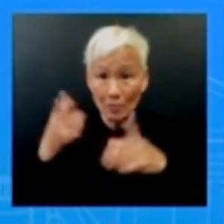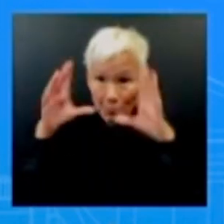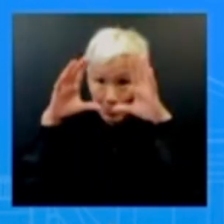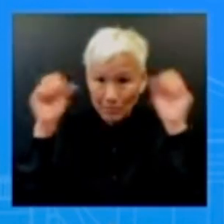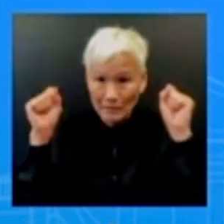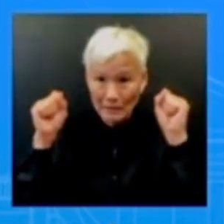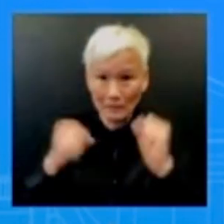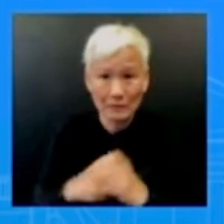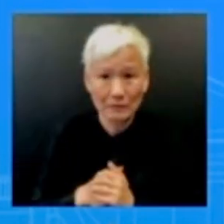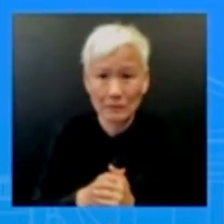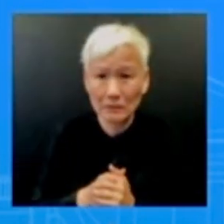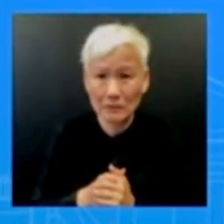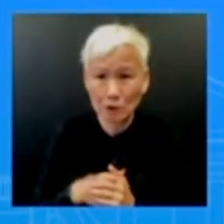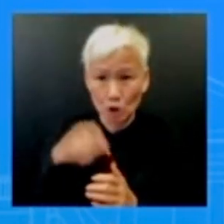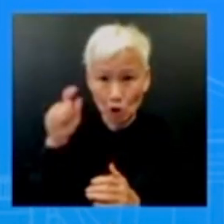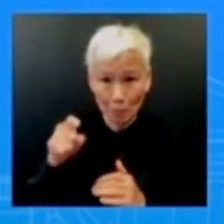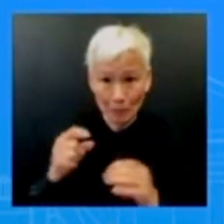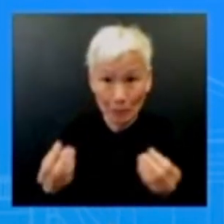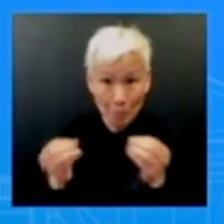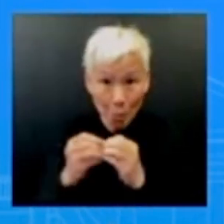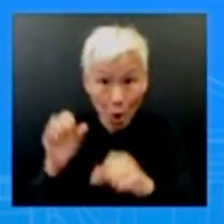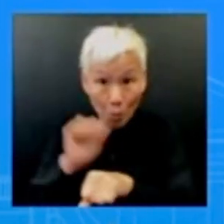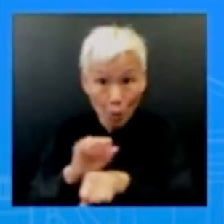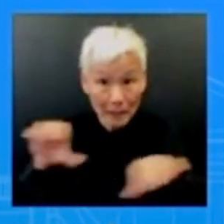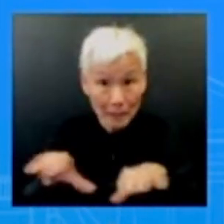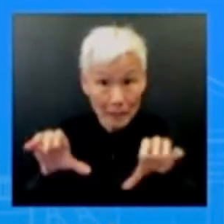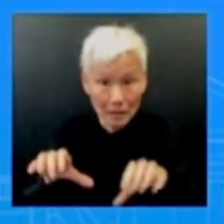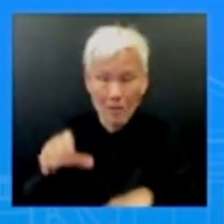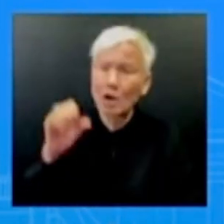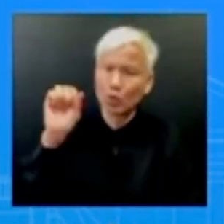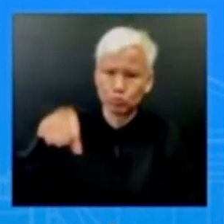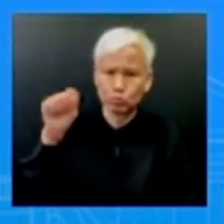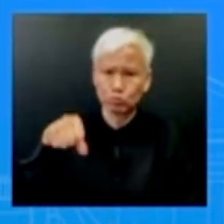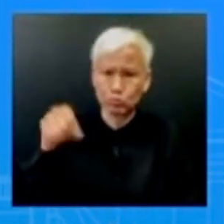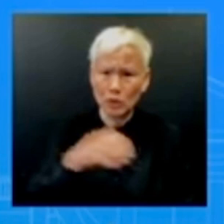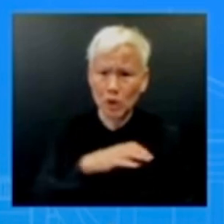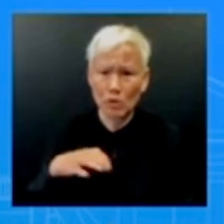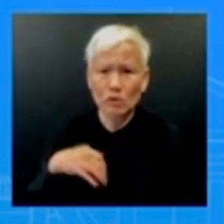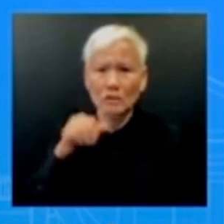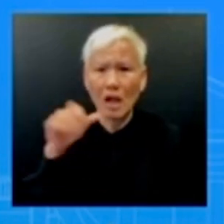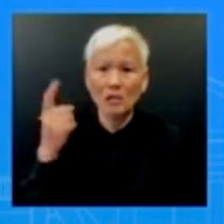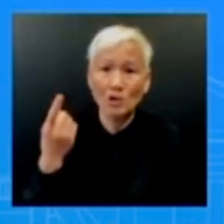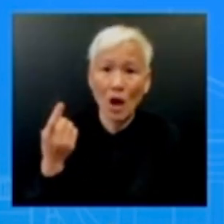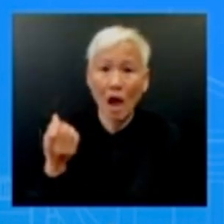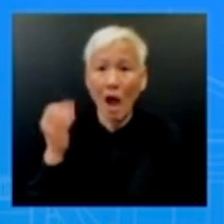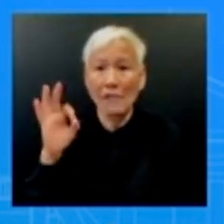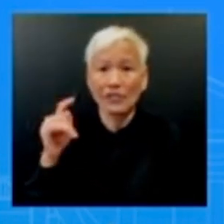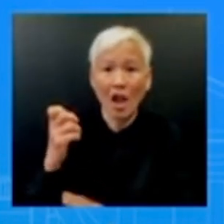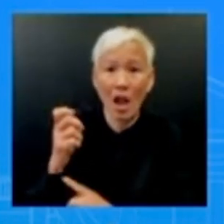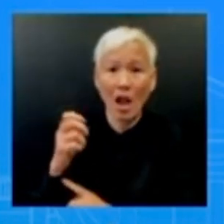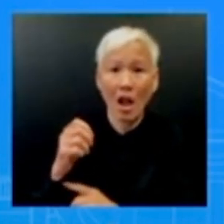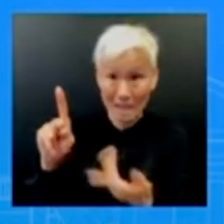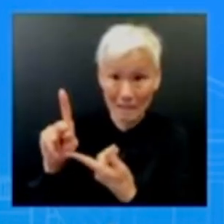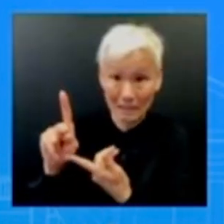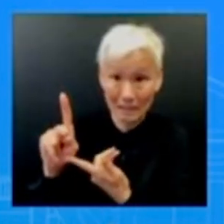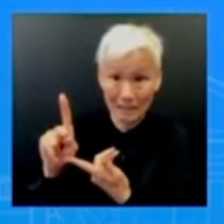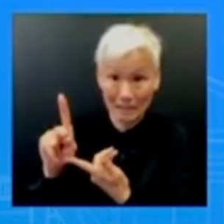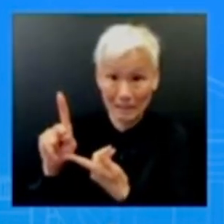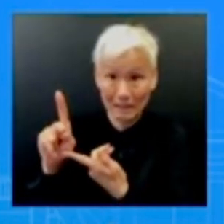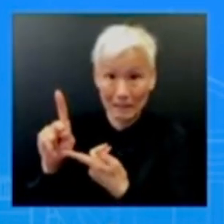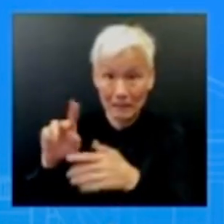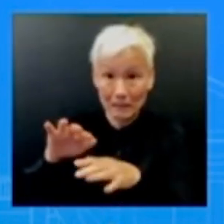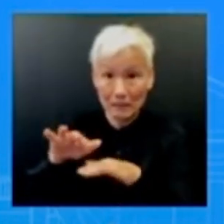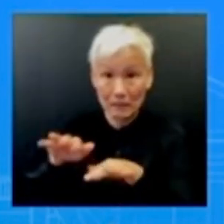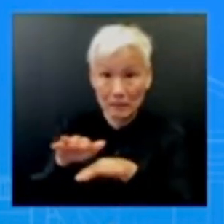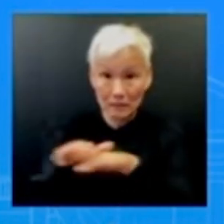there be more work to be done? Absolutely. We should not let Congress off the hook. They should take actions in making sure that moving forward, that our banking,